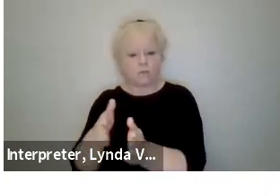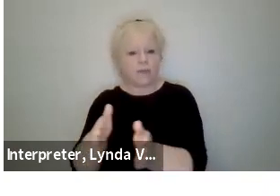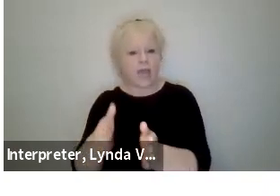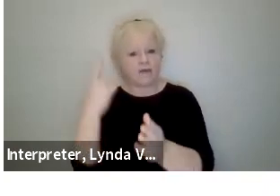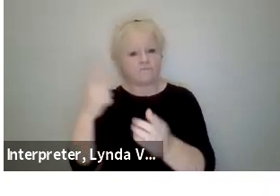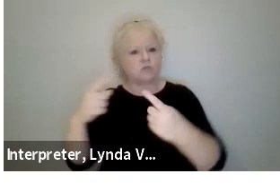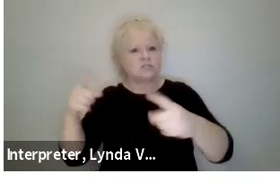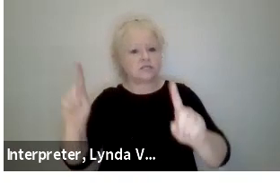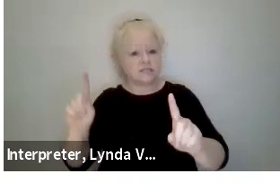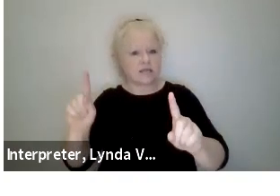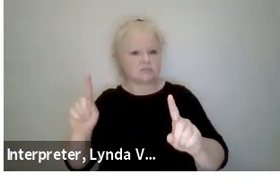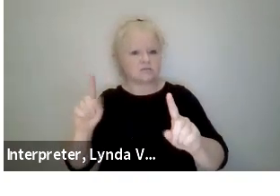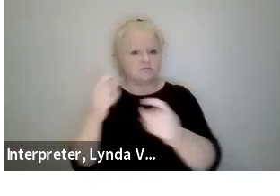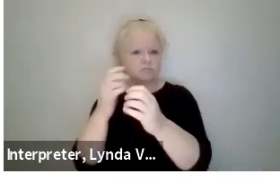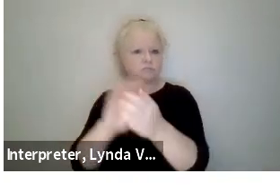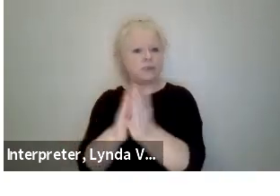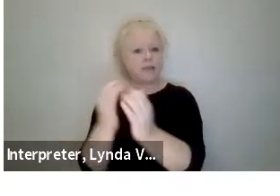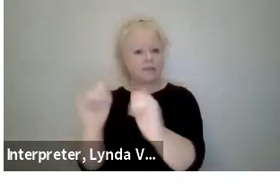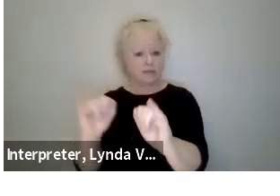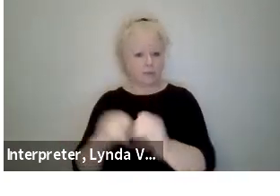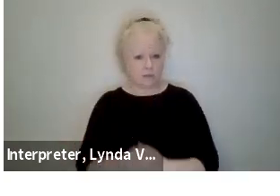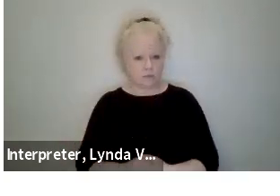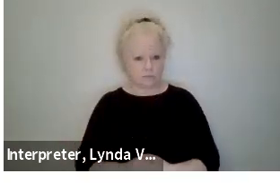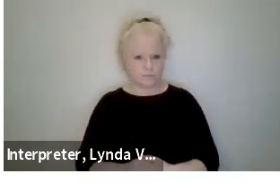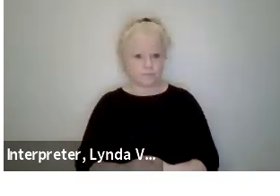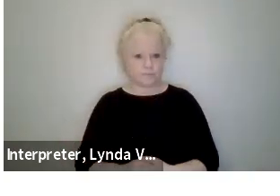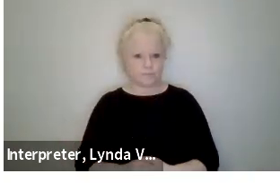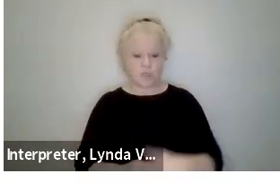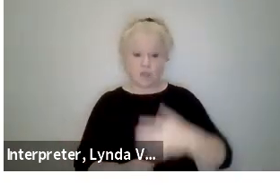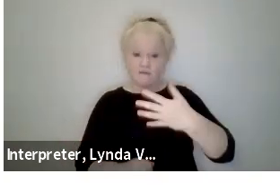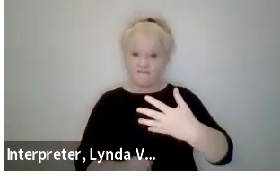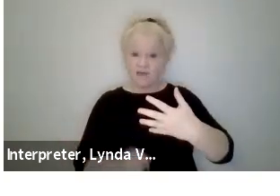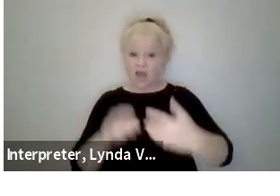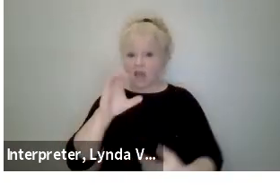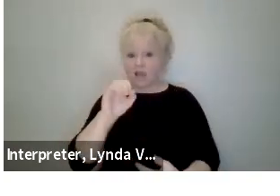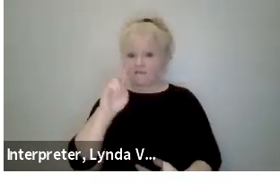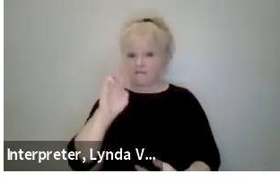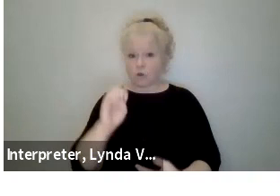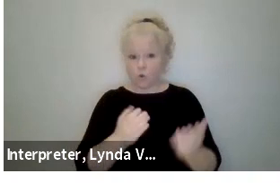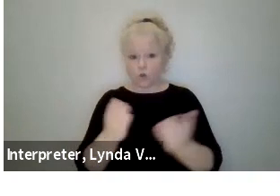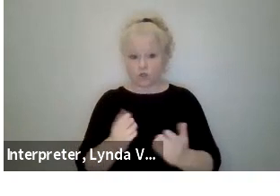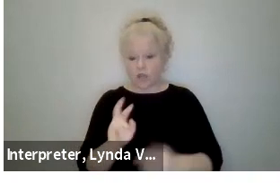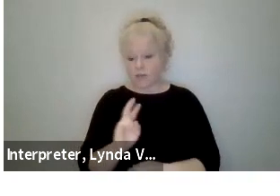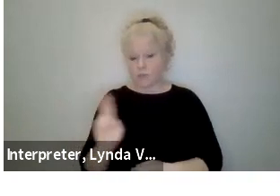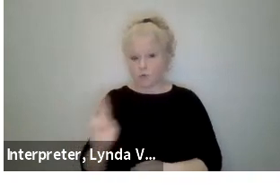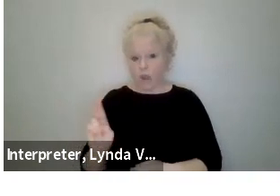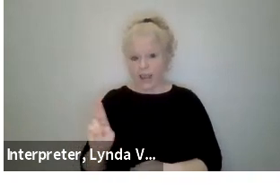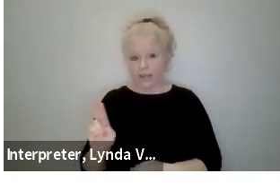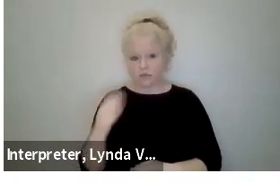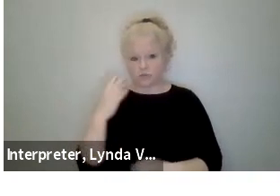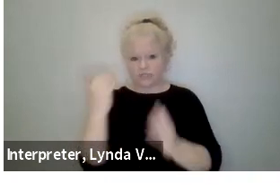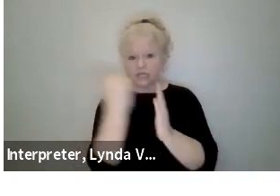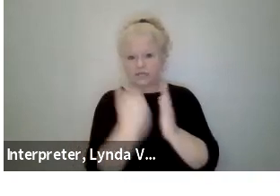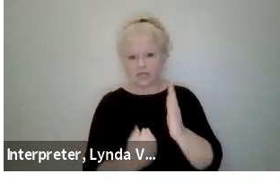for independence. The 5 core services that we have for any Center for Independent Living are listed on the right, and quickly. We